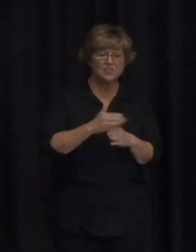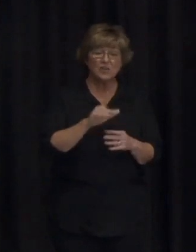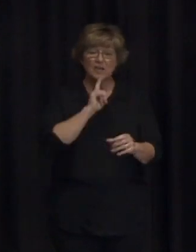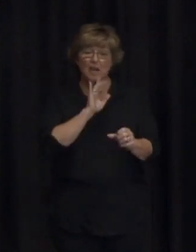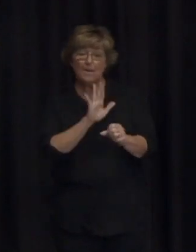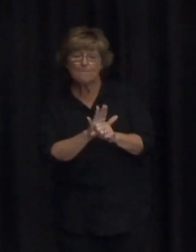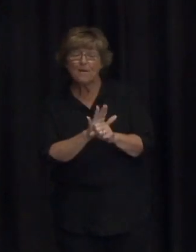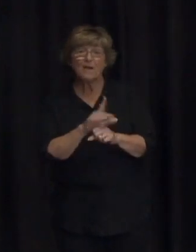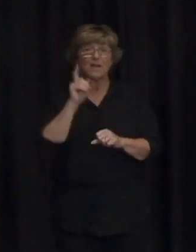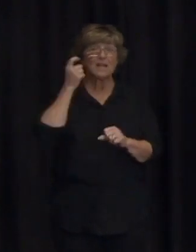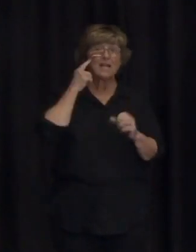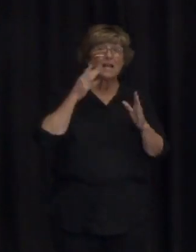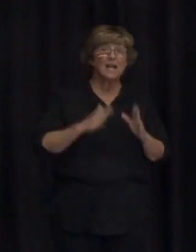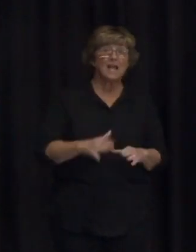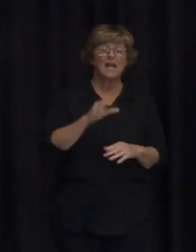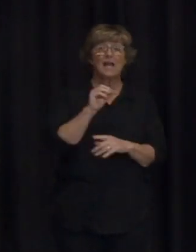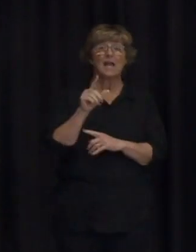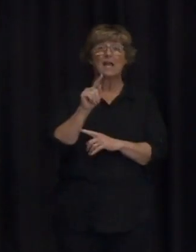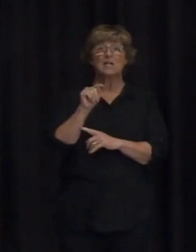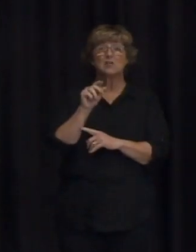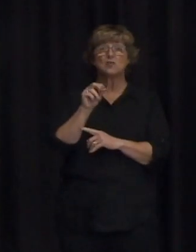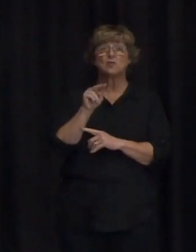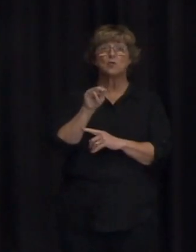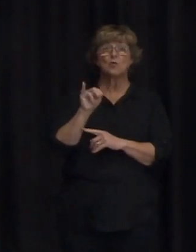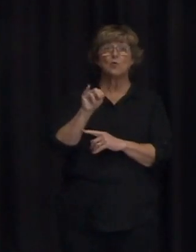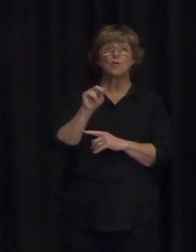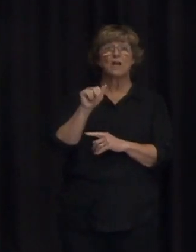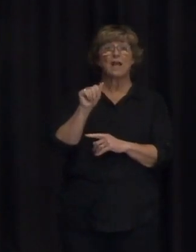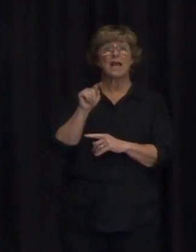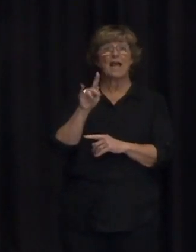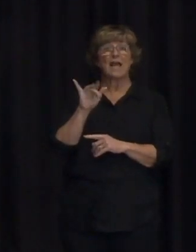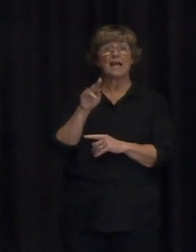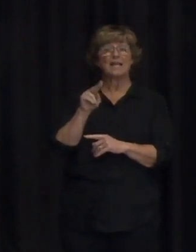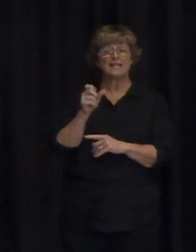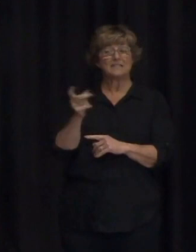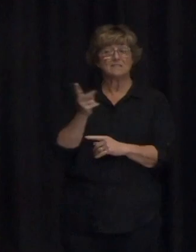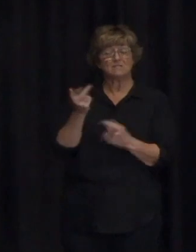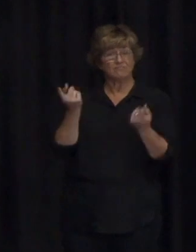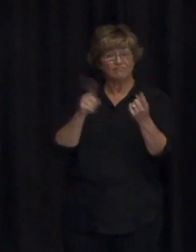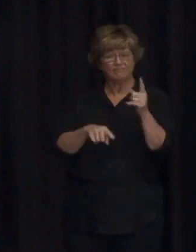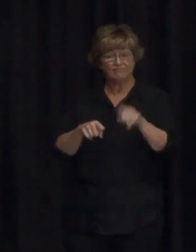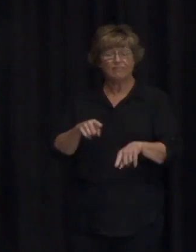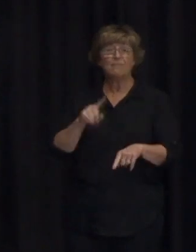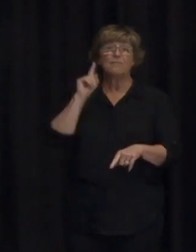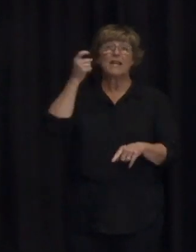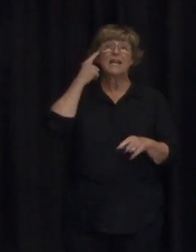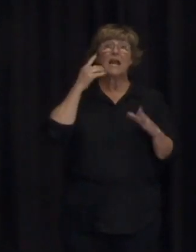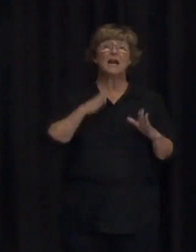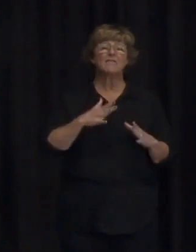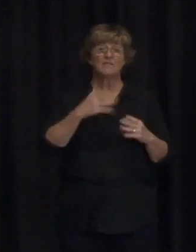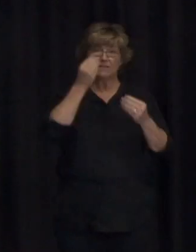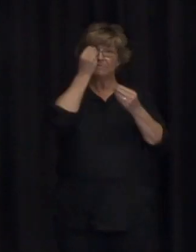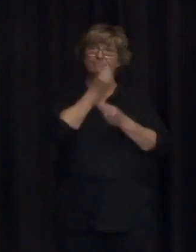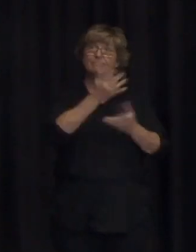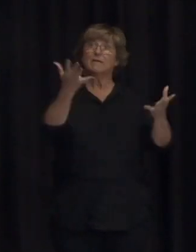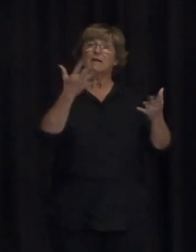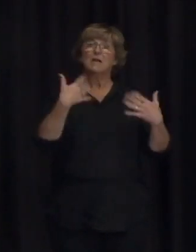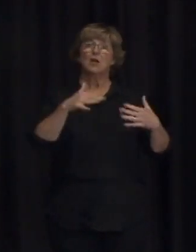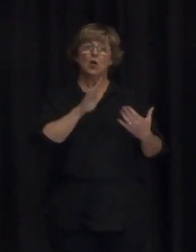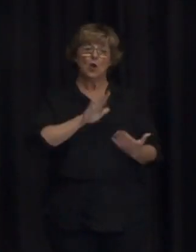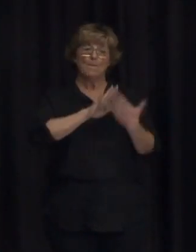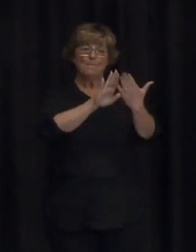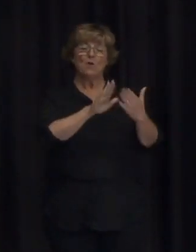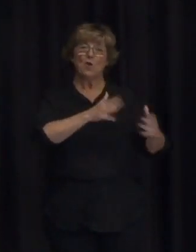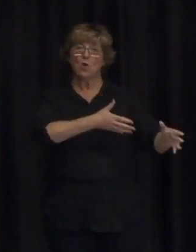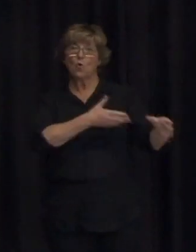Gavin Newsom and Tony Atkins allowed us to get to this point. Governor Newsom came out early with a thoughtful approach to